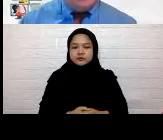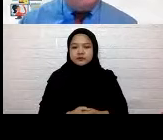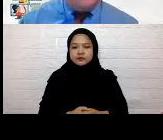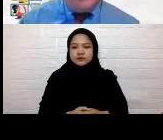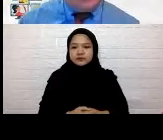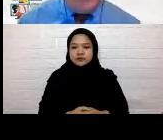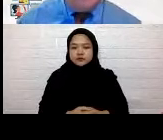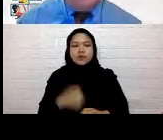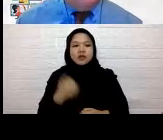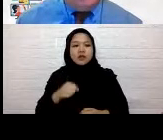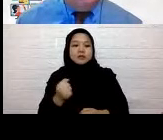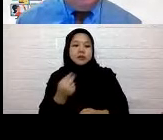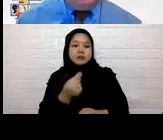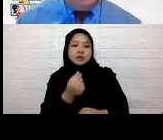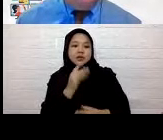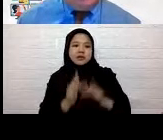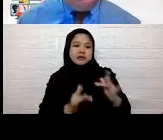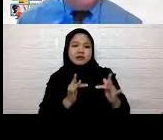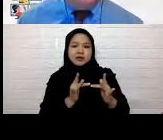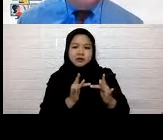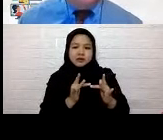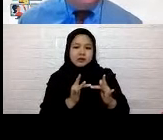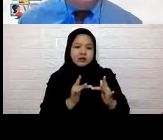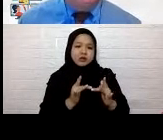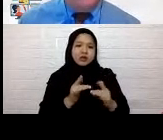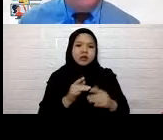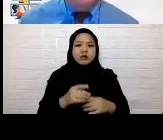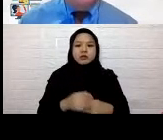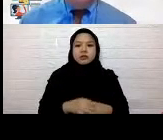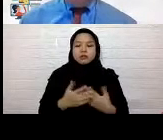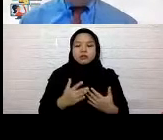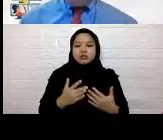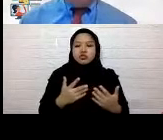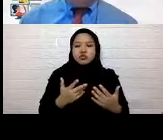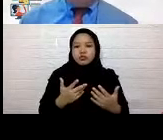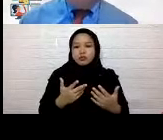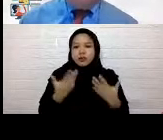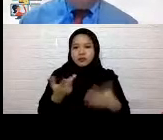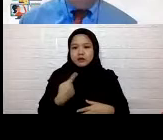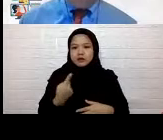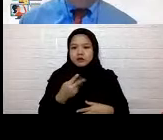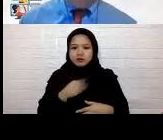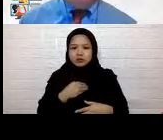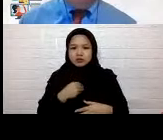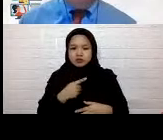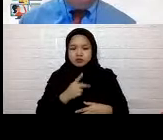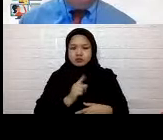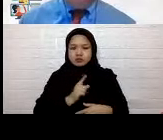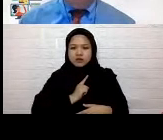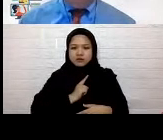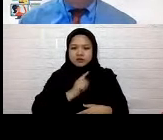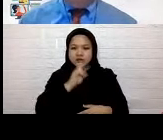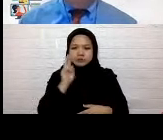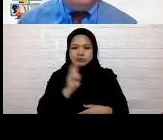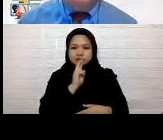Now, privacy has always been very important in child welfare, but now we have to be concerned about